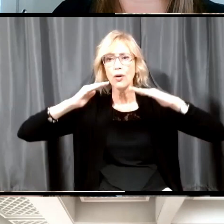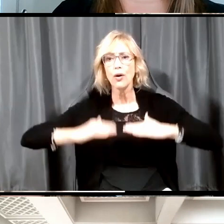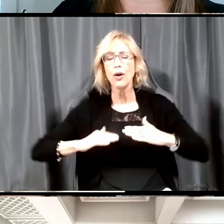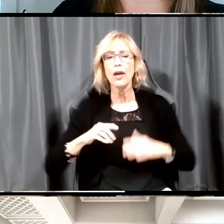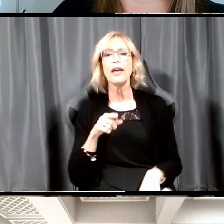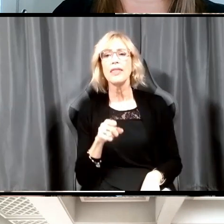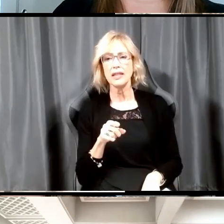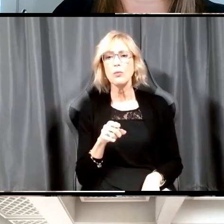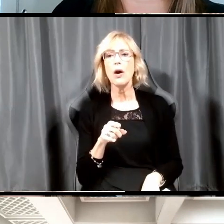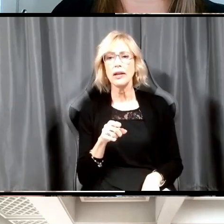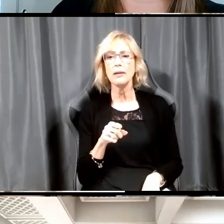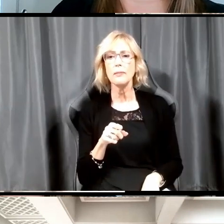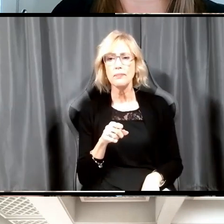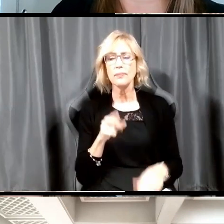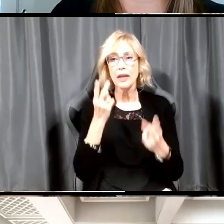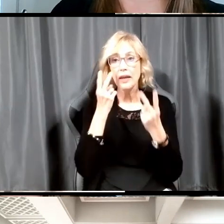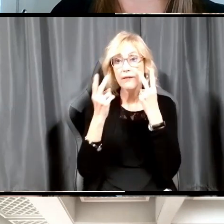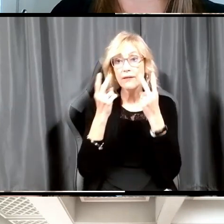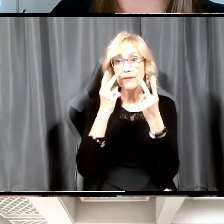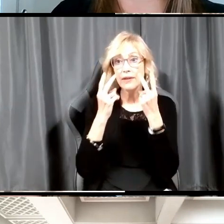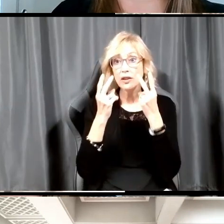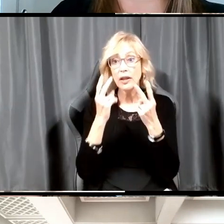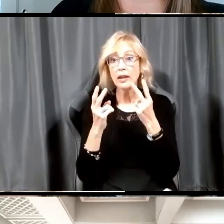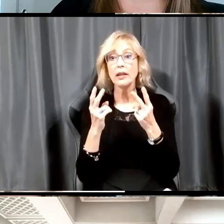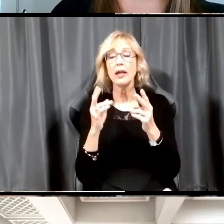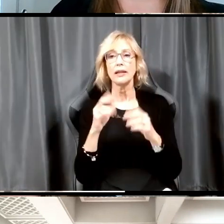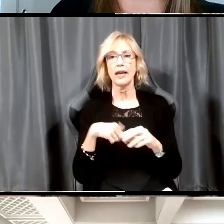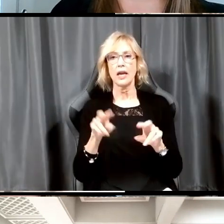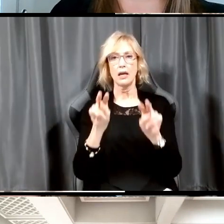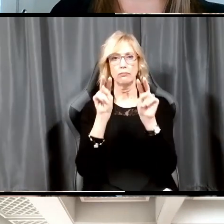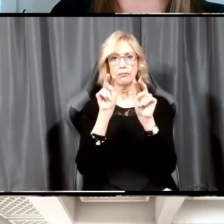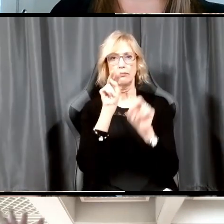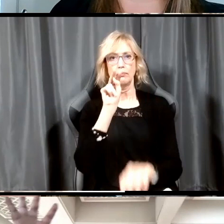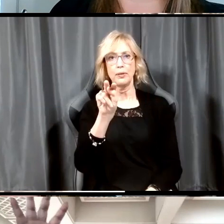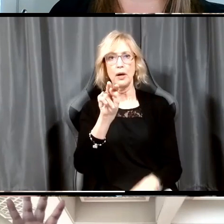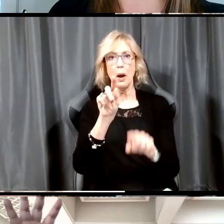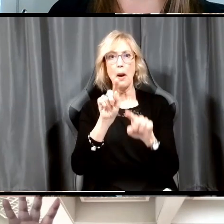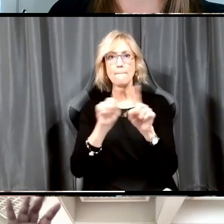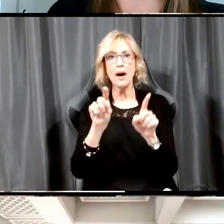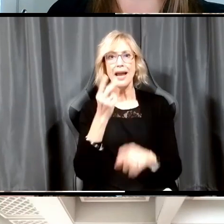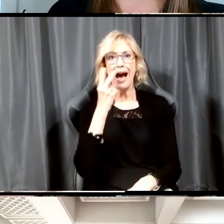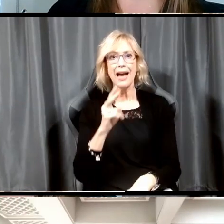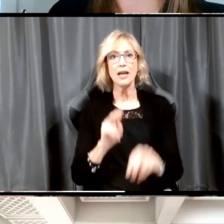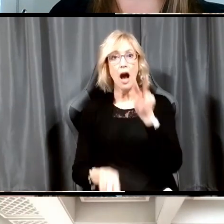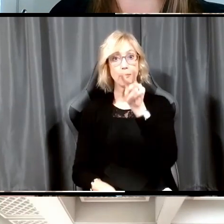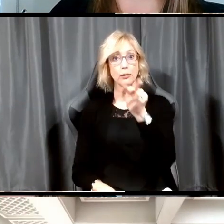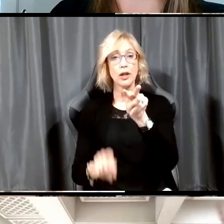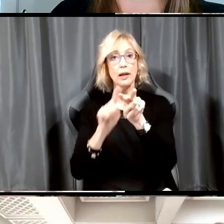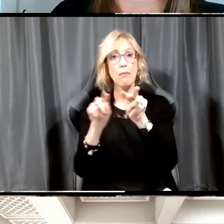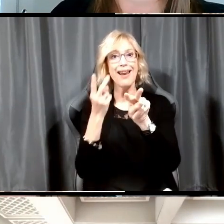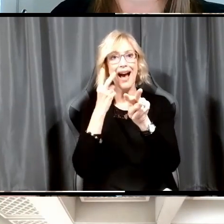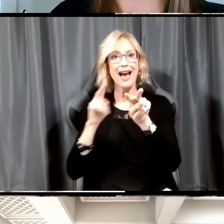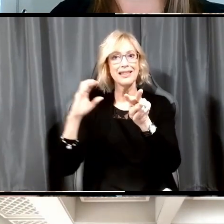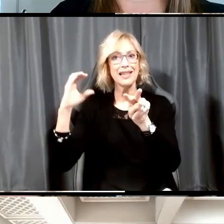that this vision allows you where you're looking straight at an object, but you can see a ball coming here, or you can see